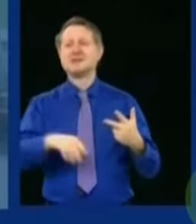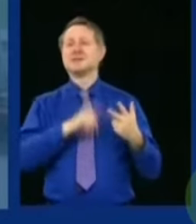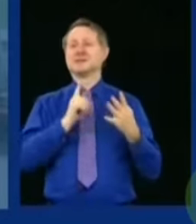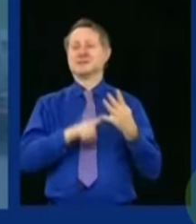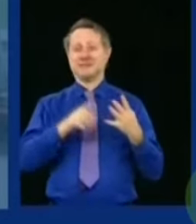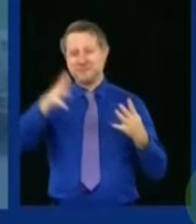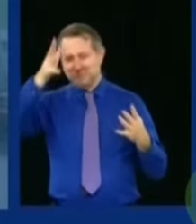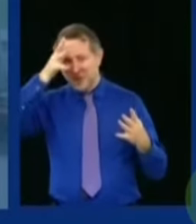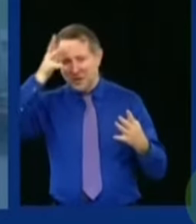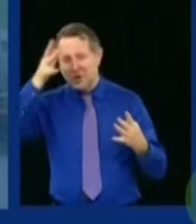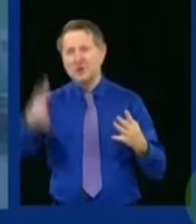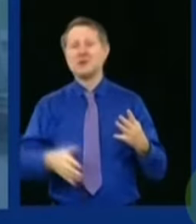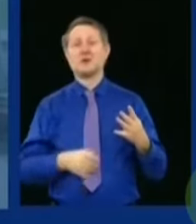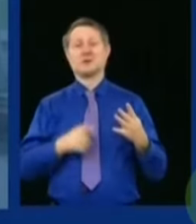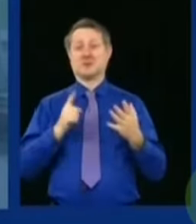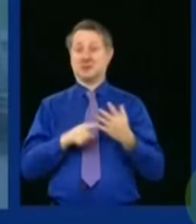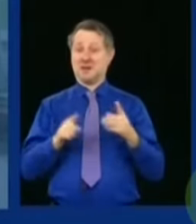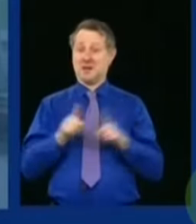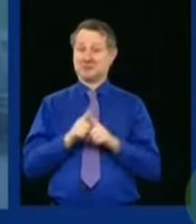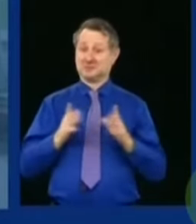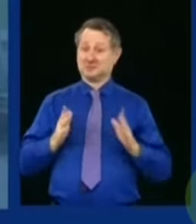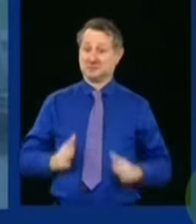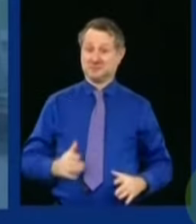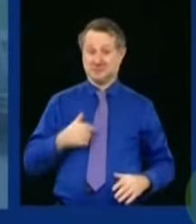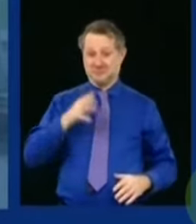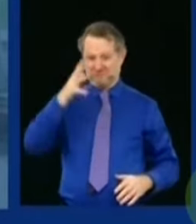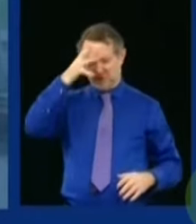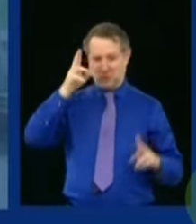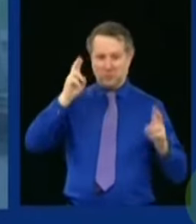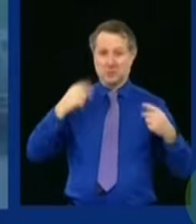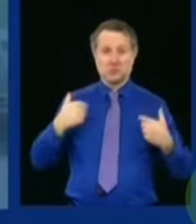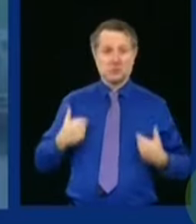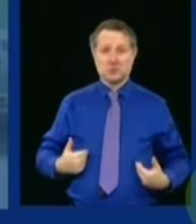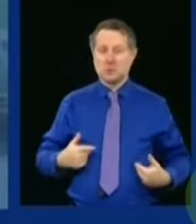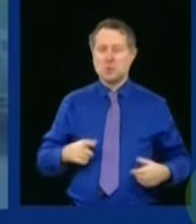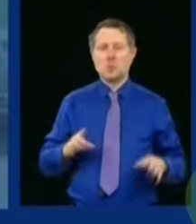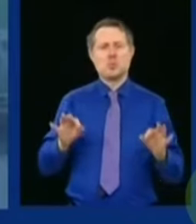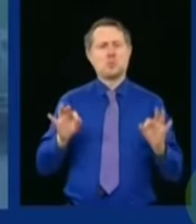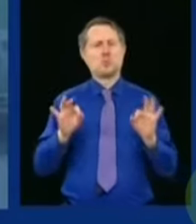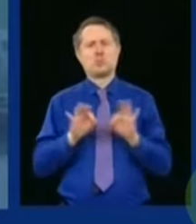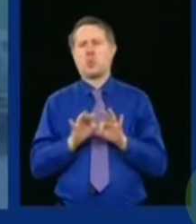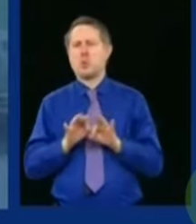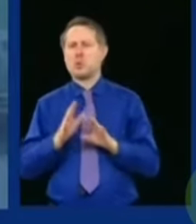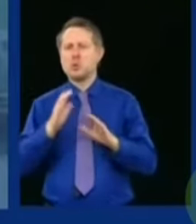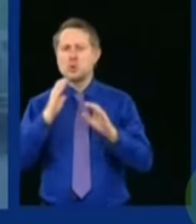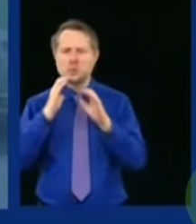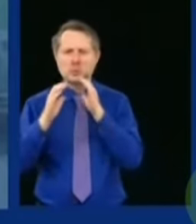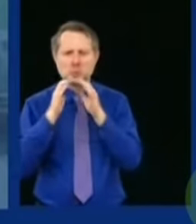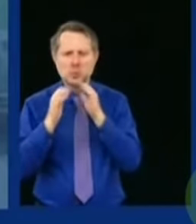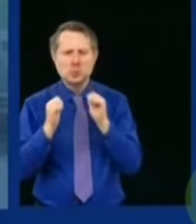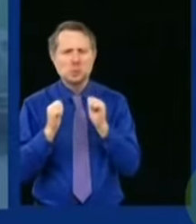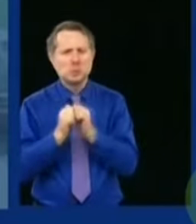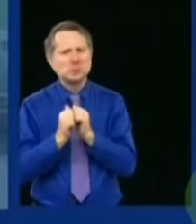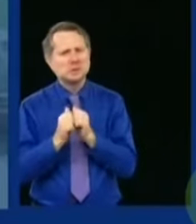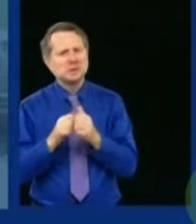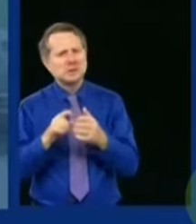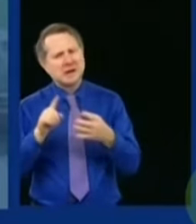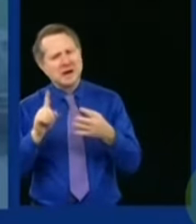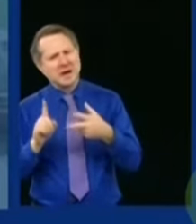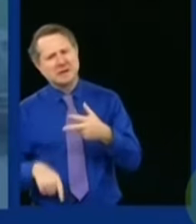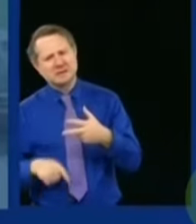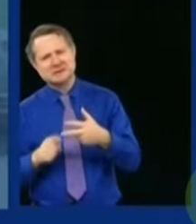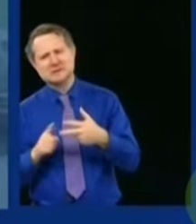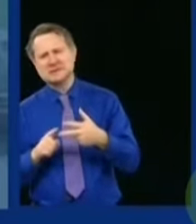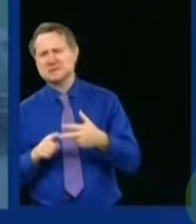as a parent, as a father, I just want to make sure I'm communicating, especially this last situation, to the people of the